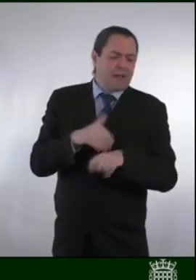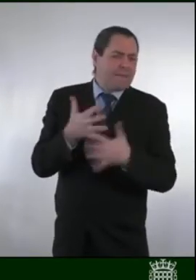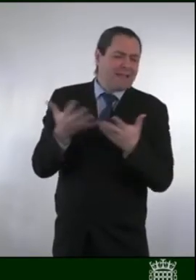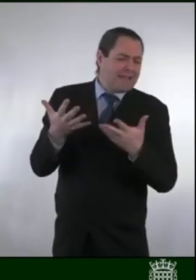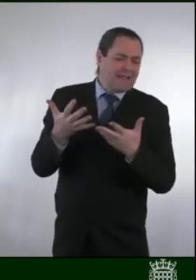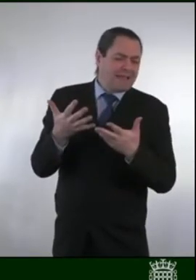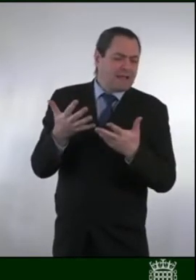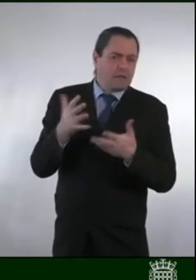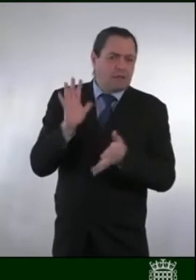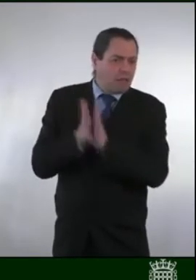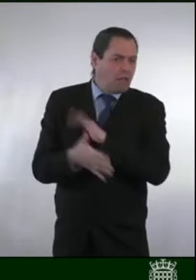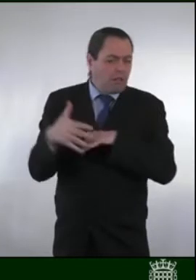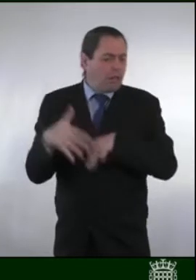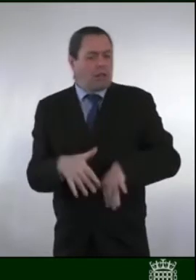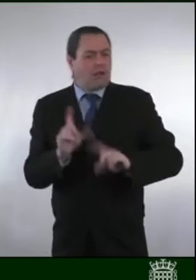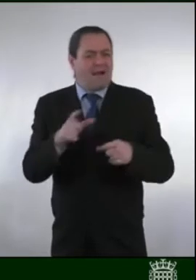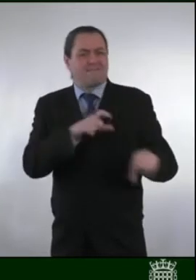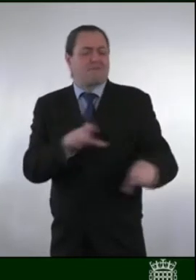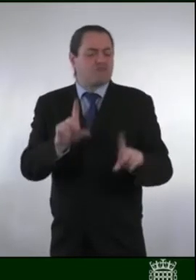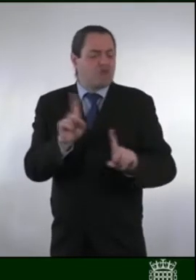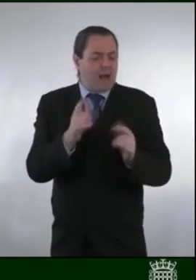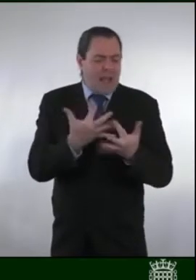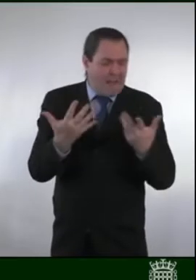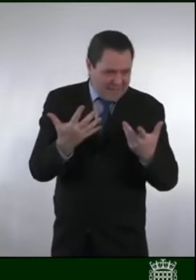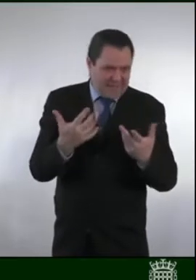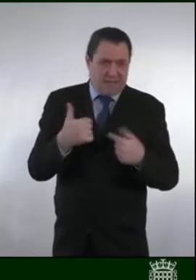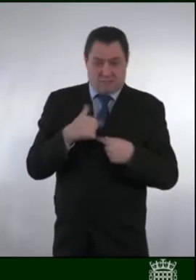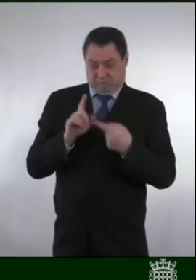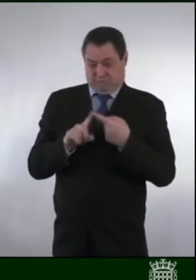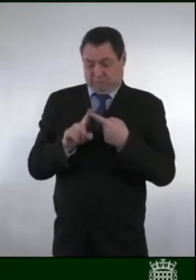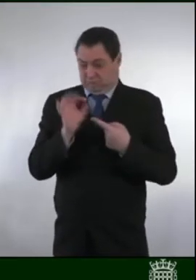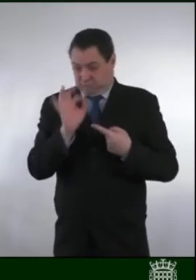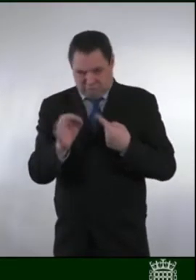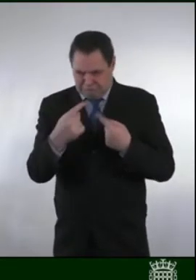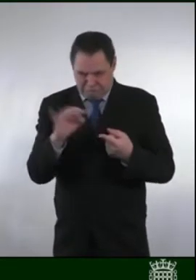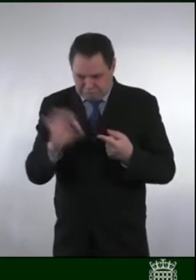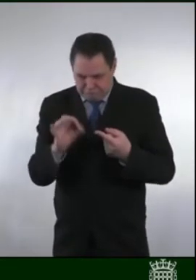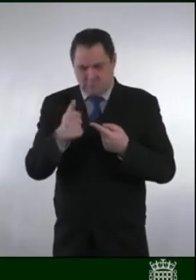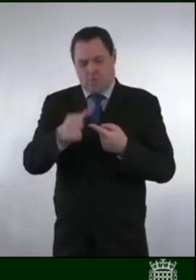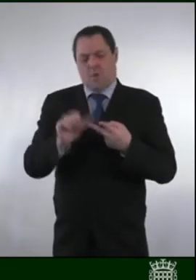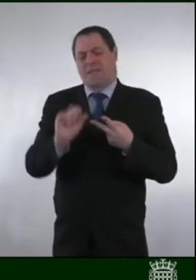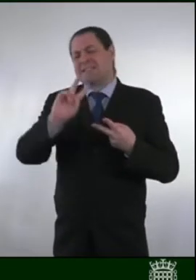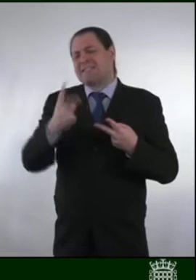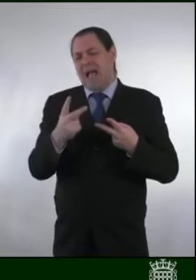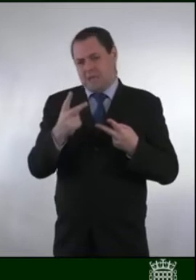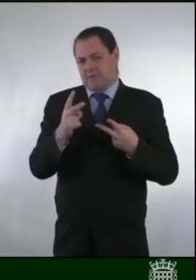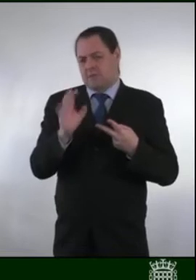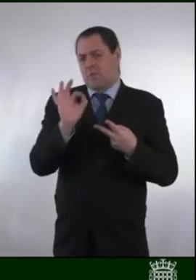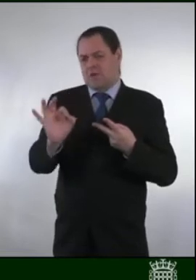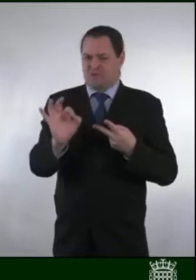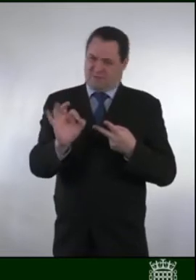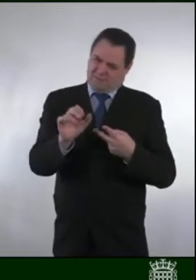damaged? So let me ask the second basic question that any Prime Minister would have asked those briefing